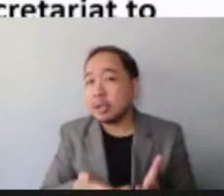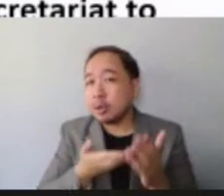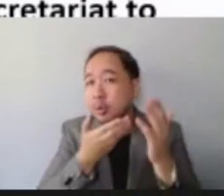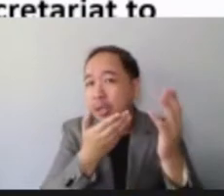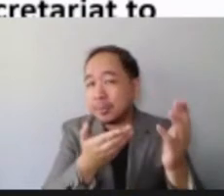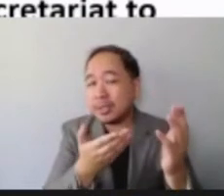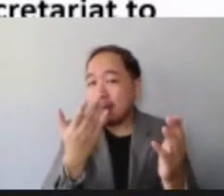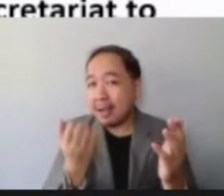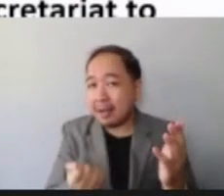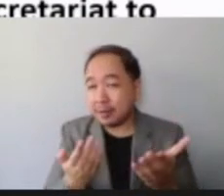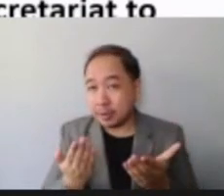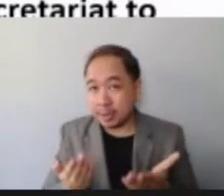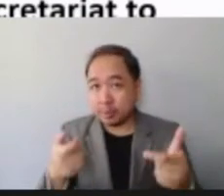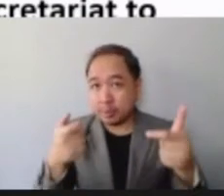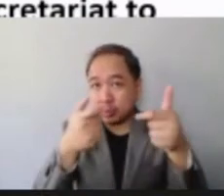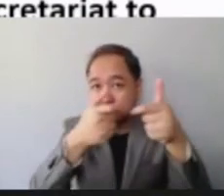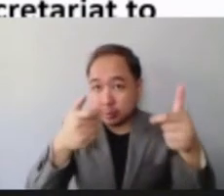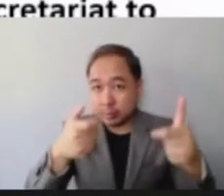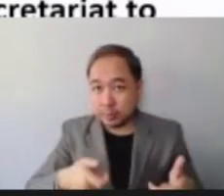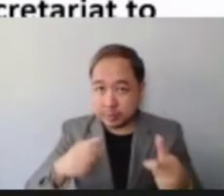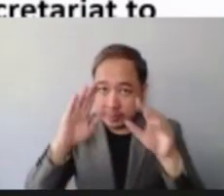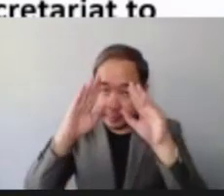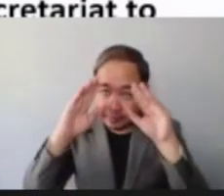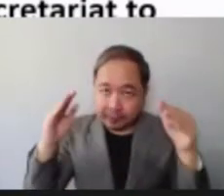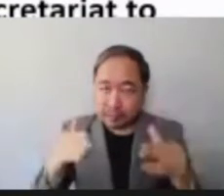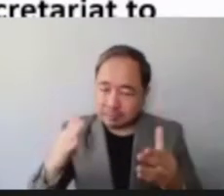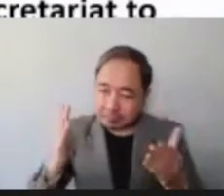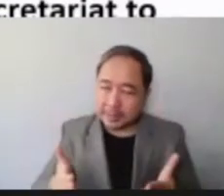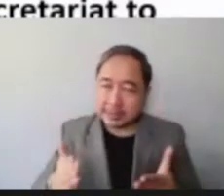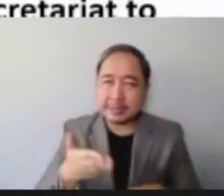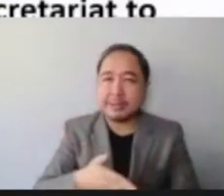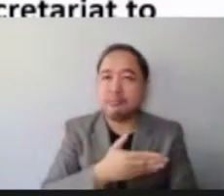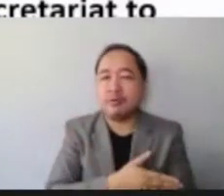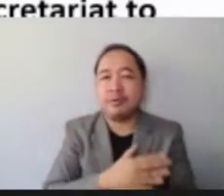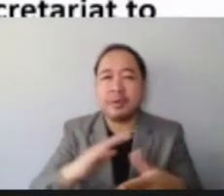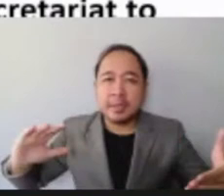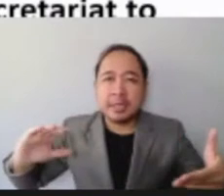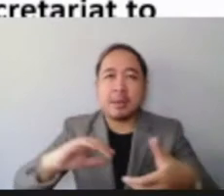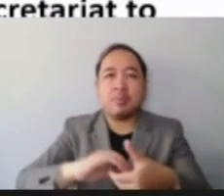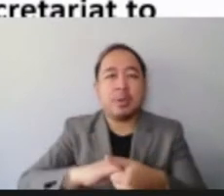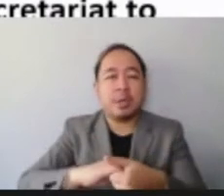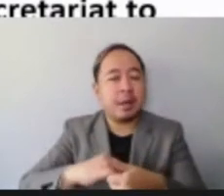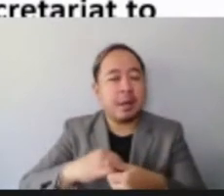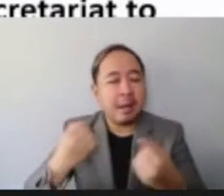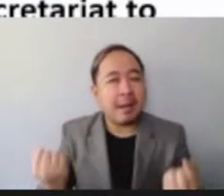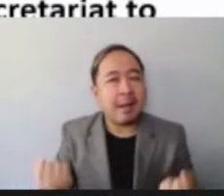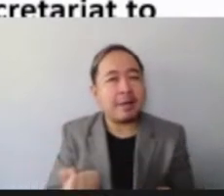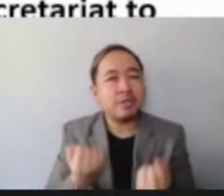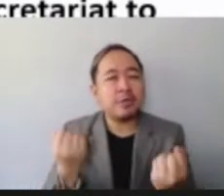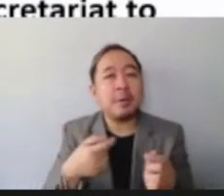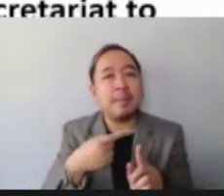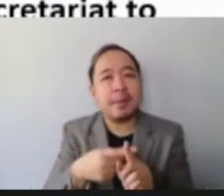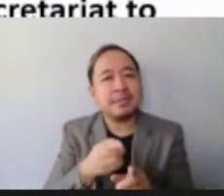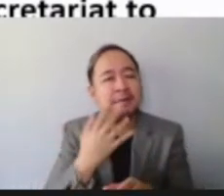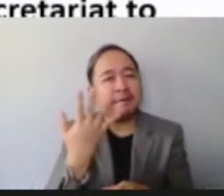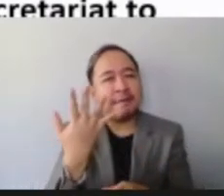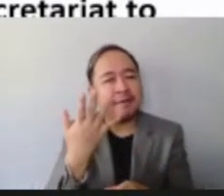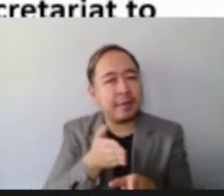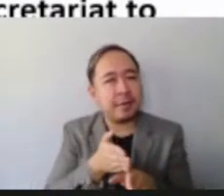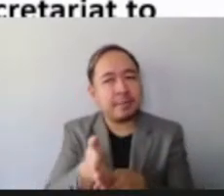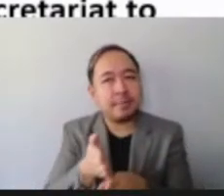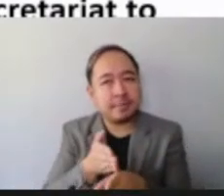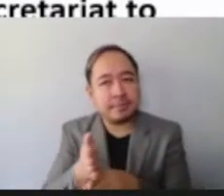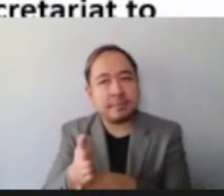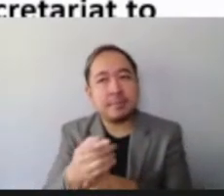present document with respect to strengthening multilateral action and five key policy areas and recommend to